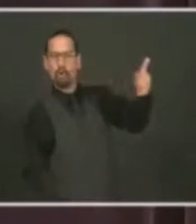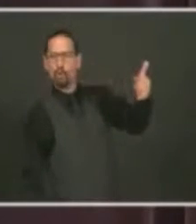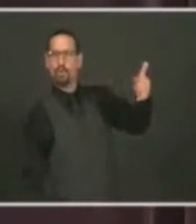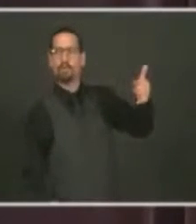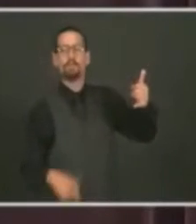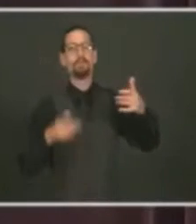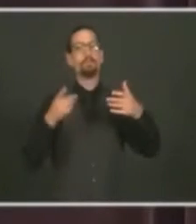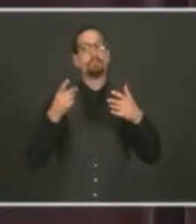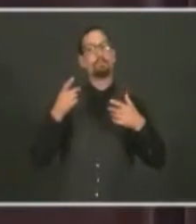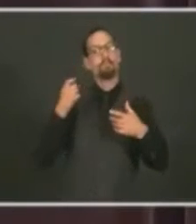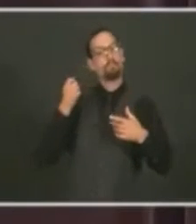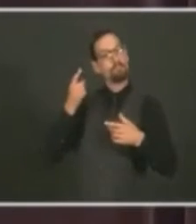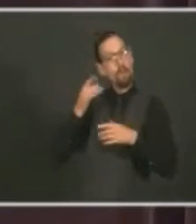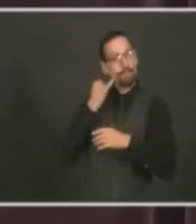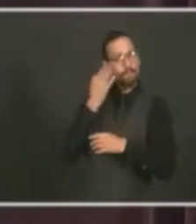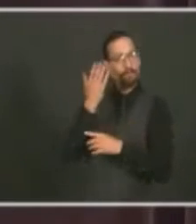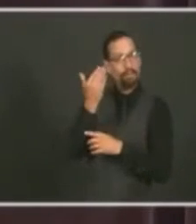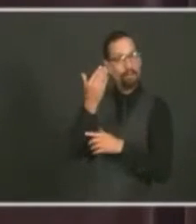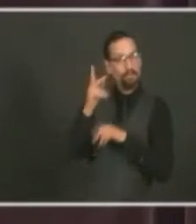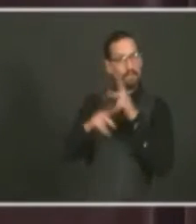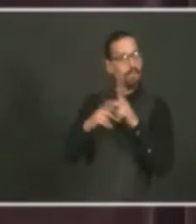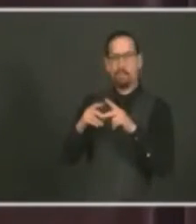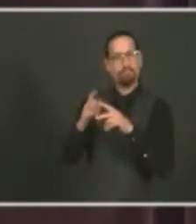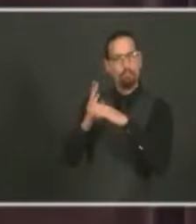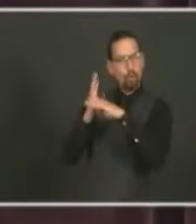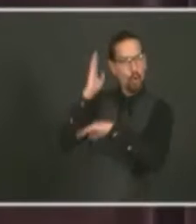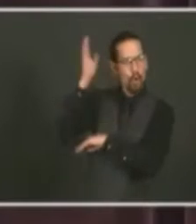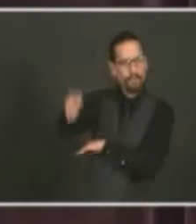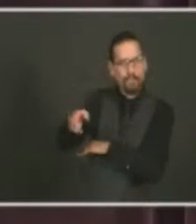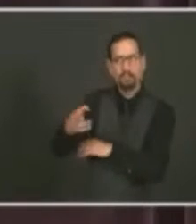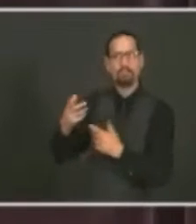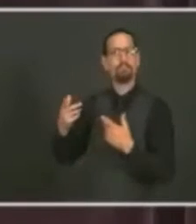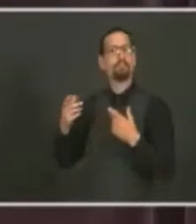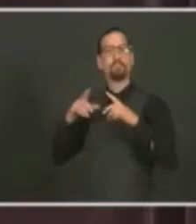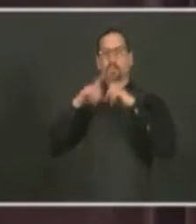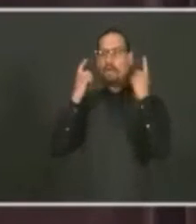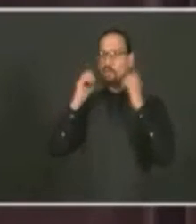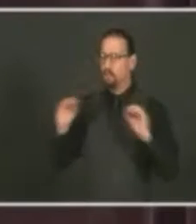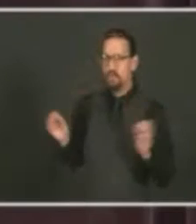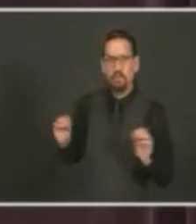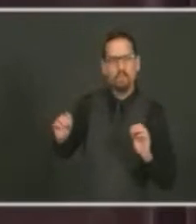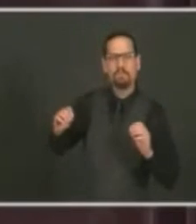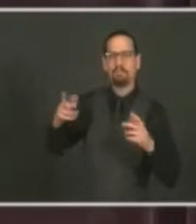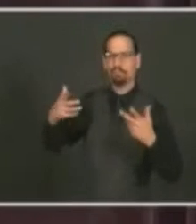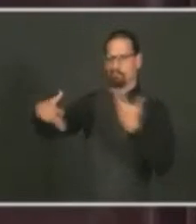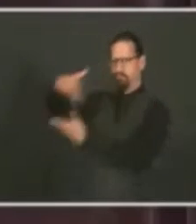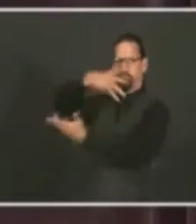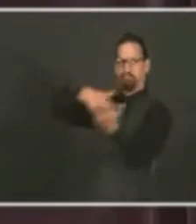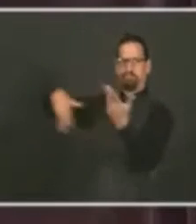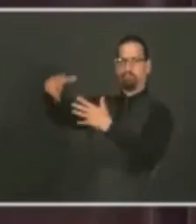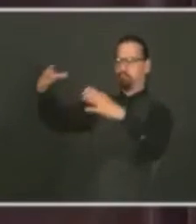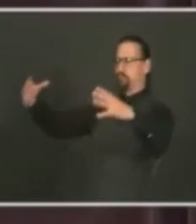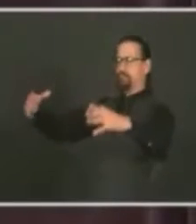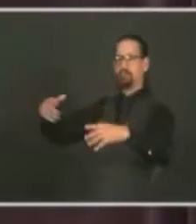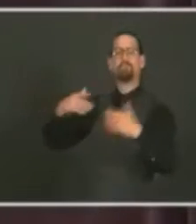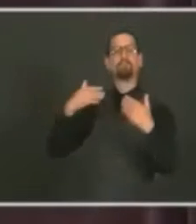15 people or involving people who are not masking effectively. That phone number is